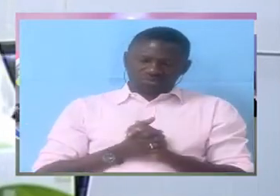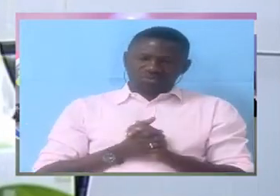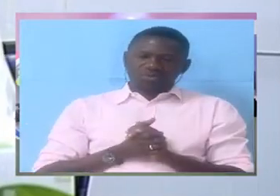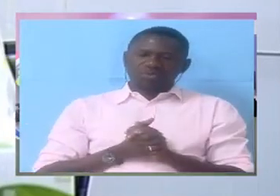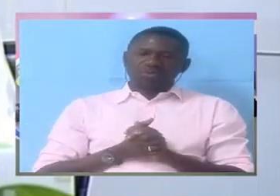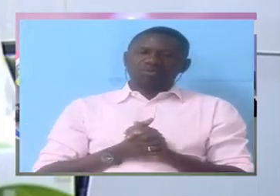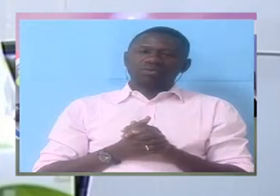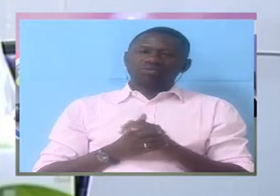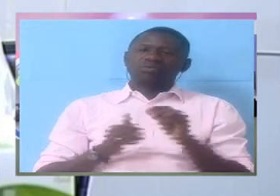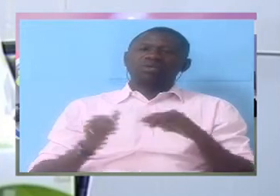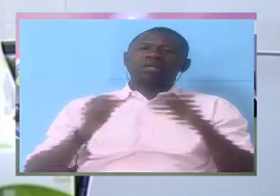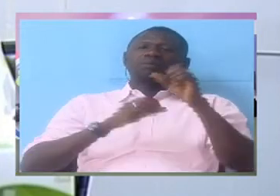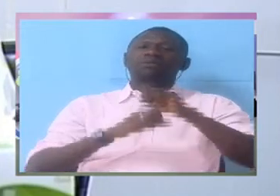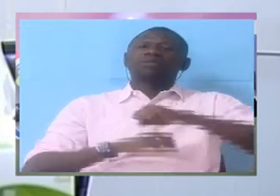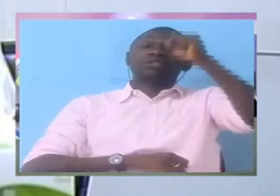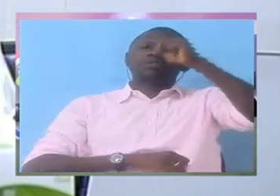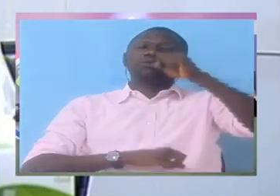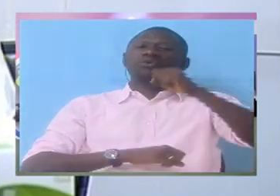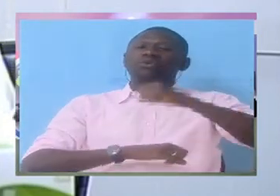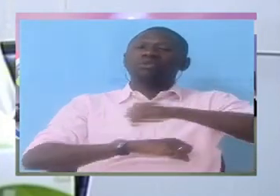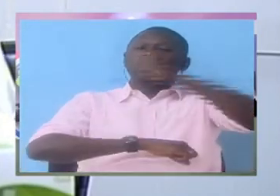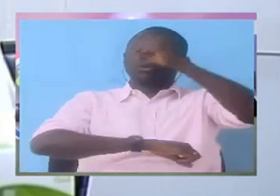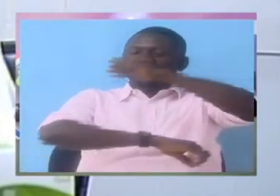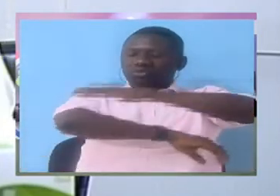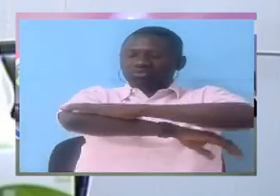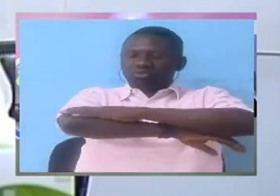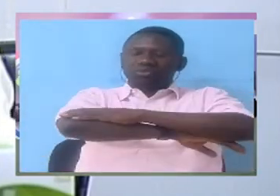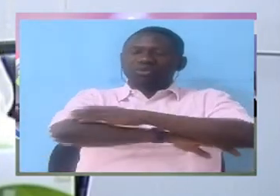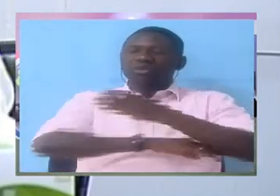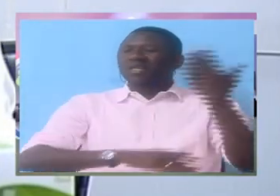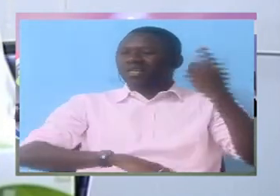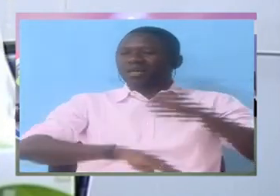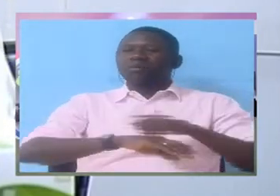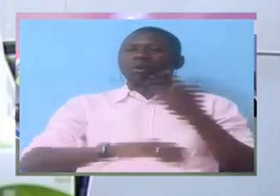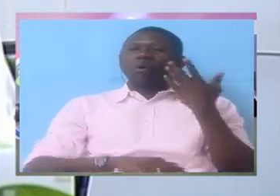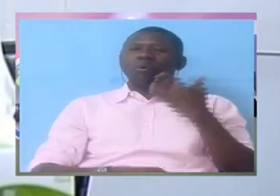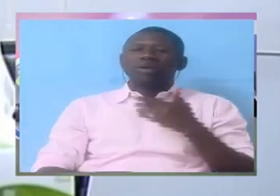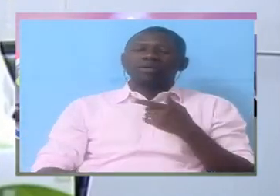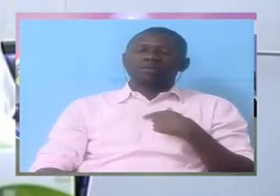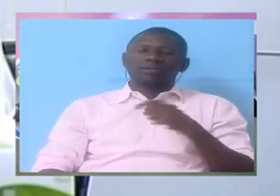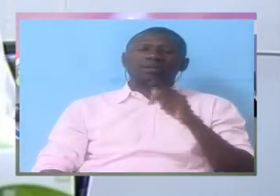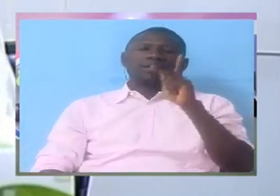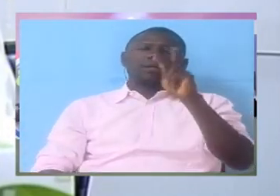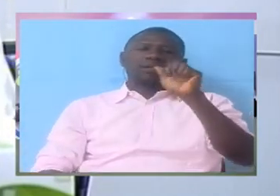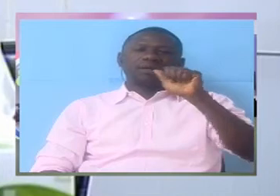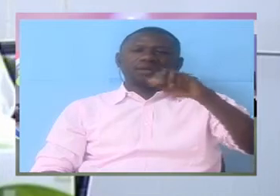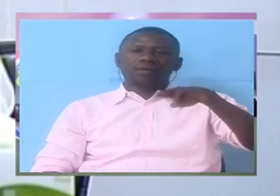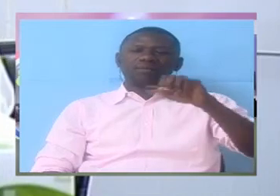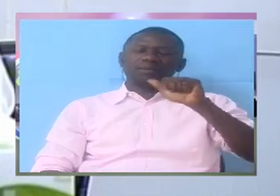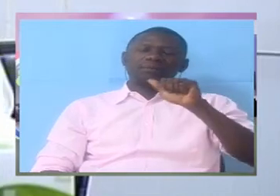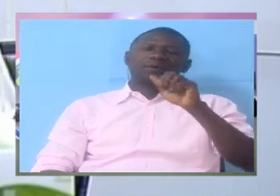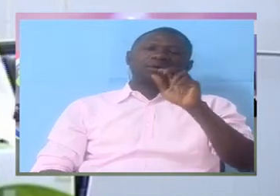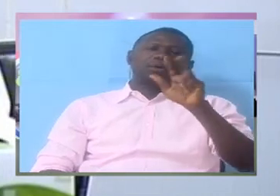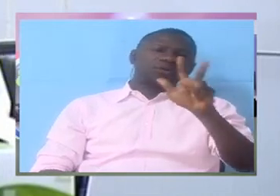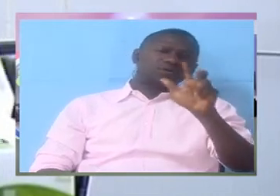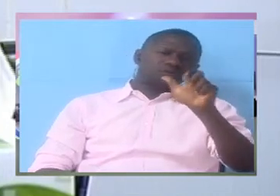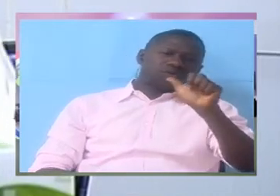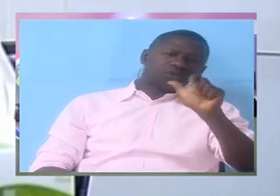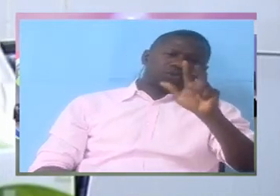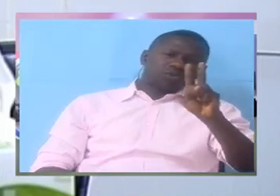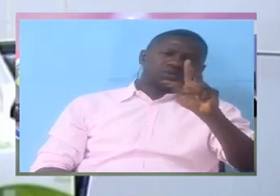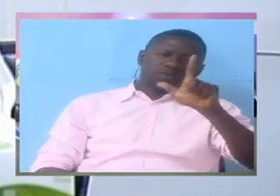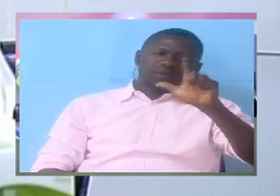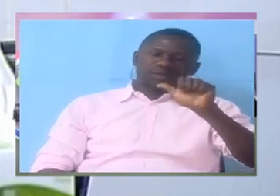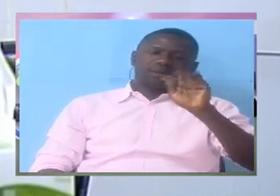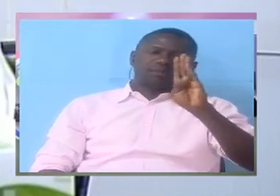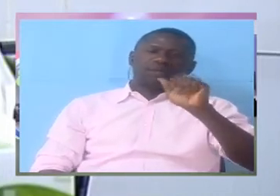Senior secondary school. Senior secondary karambung. When Kamau Labaji was there as principal. Kamau Labaji le bije karamundo siuti